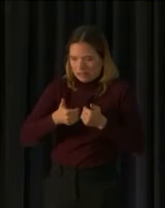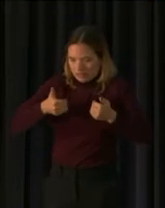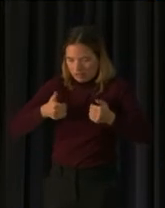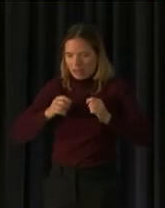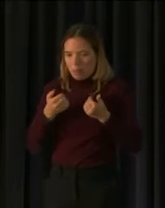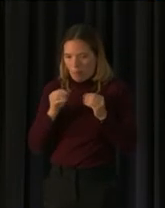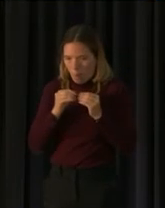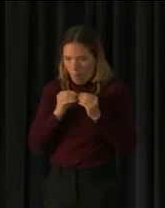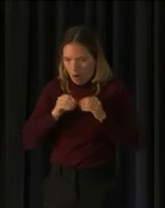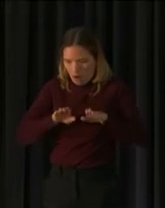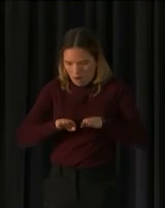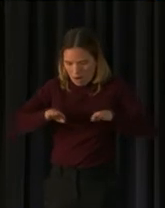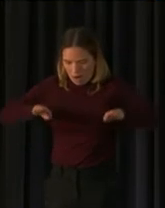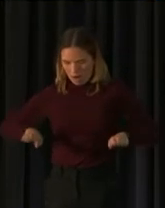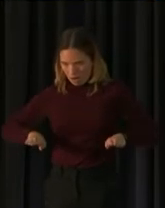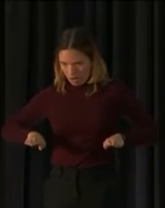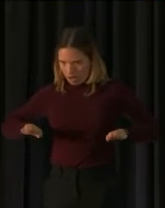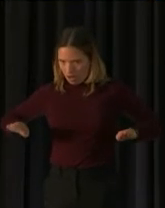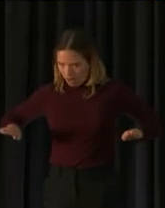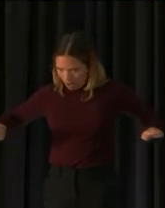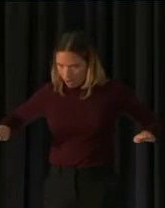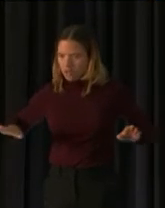receive students and staff.